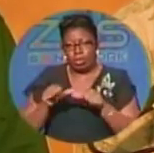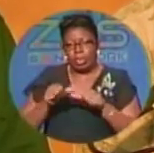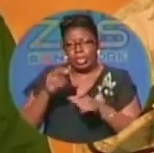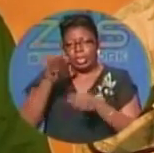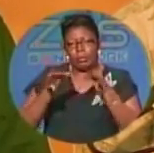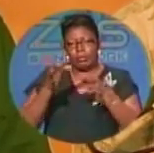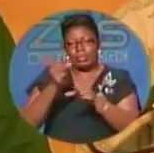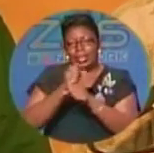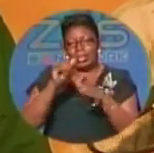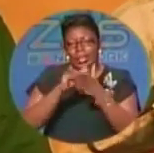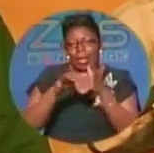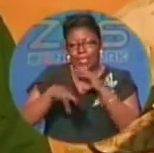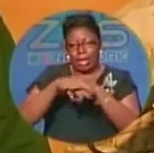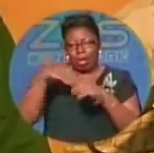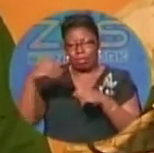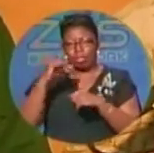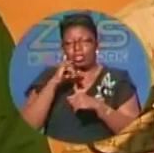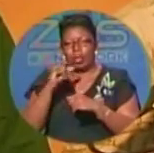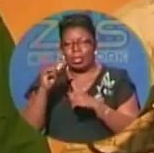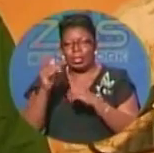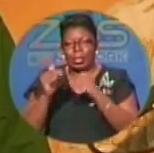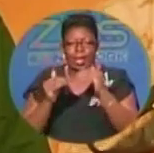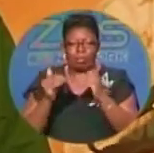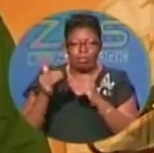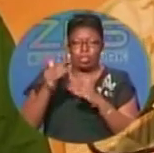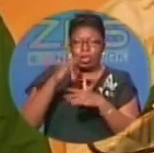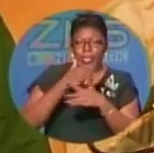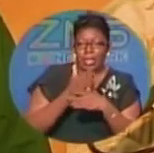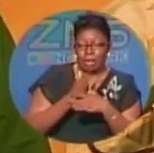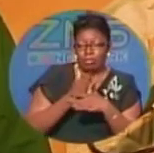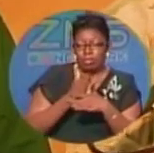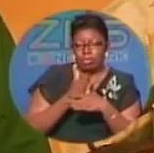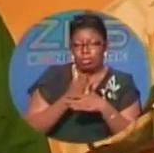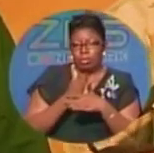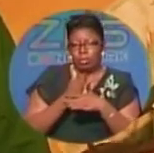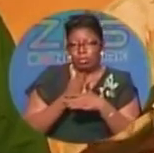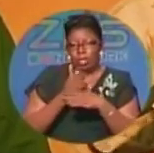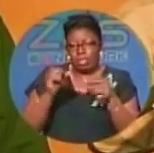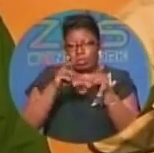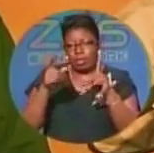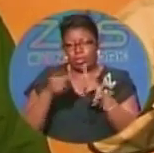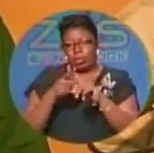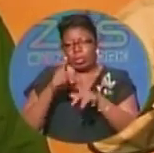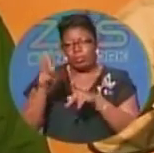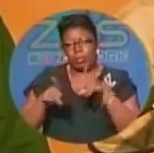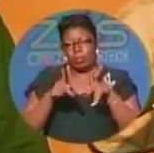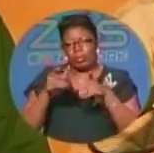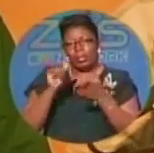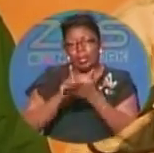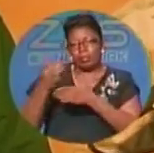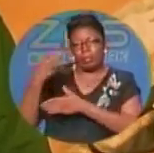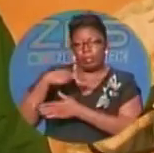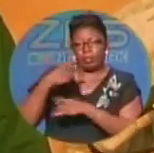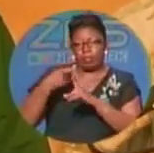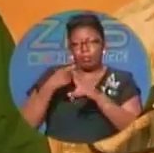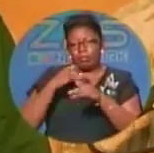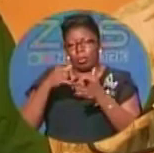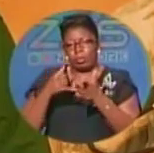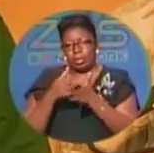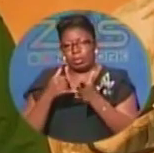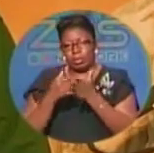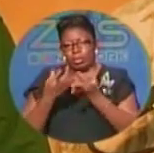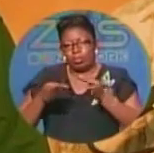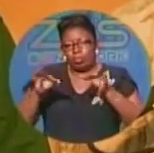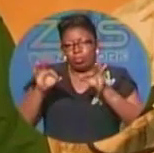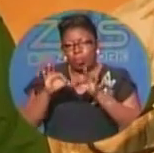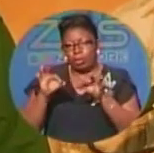out, and all of a sudden, so it's not the average spend that matters, it's the total spend compared to the people who benefit from it. That is a significant point.